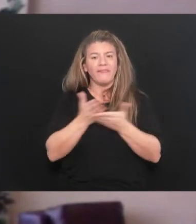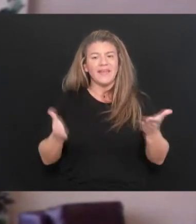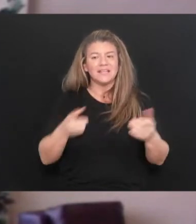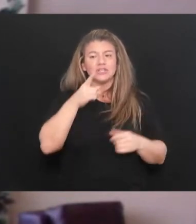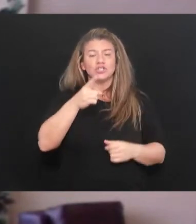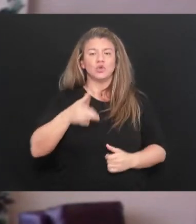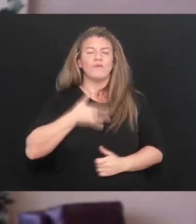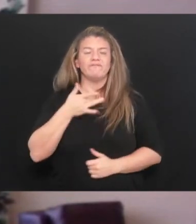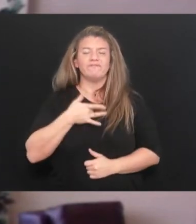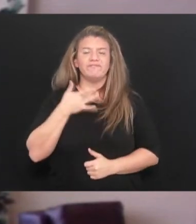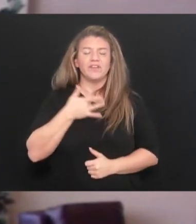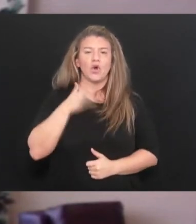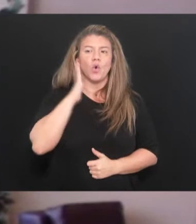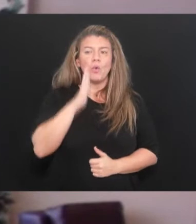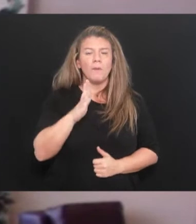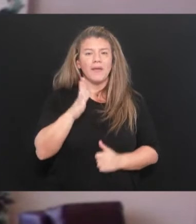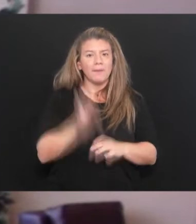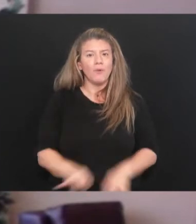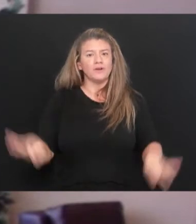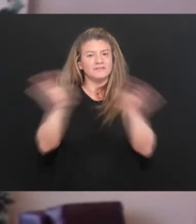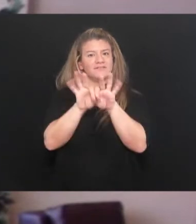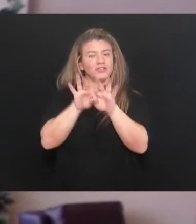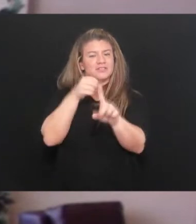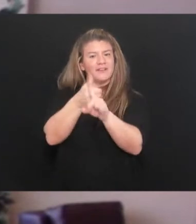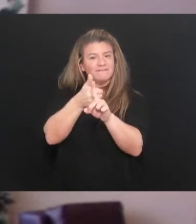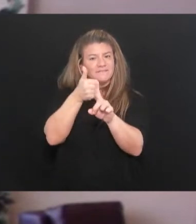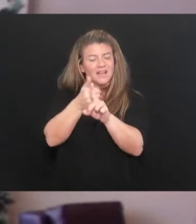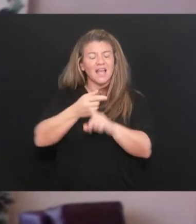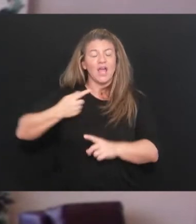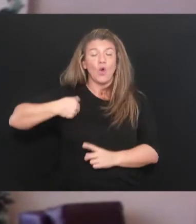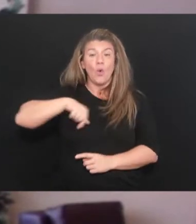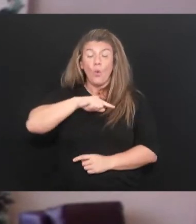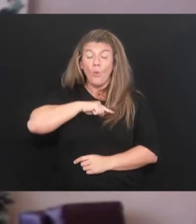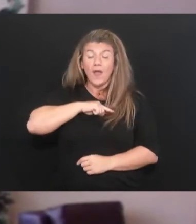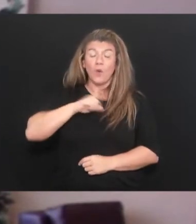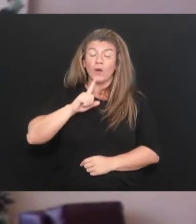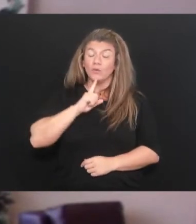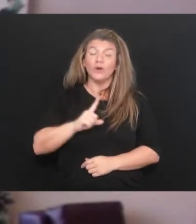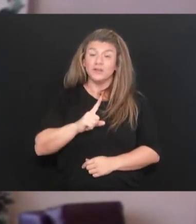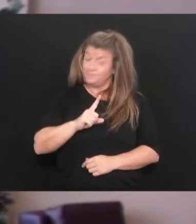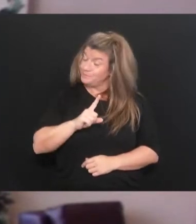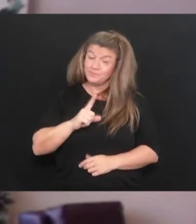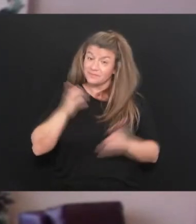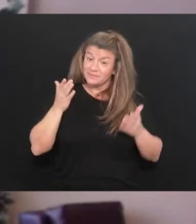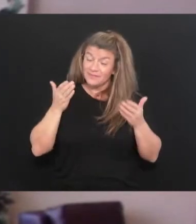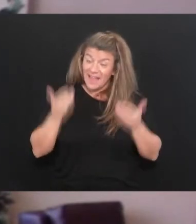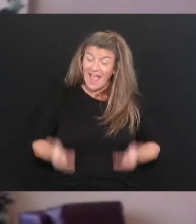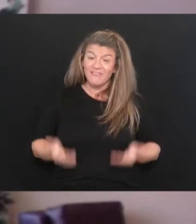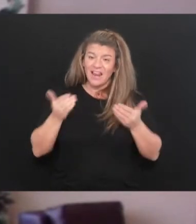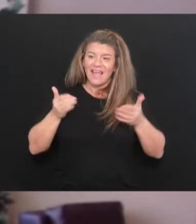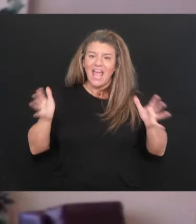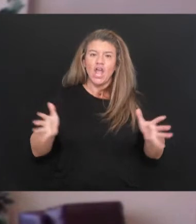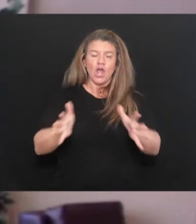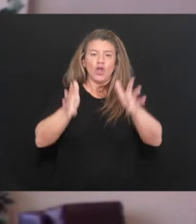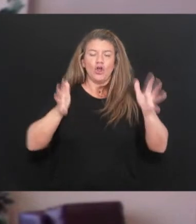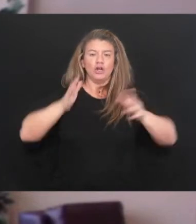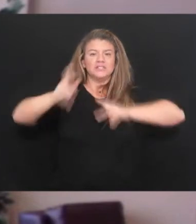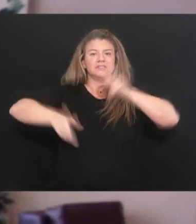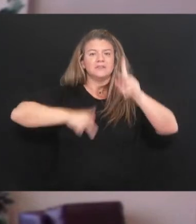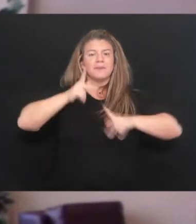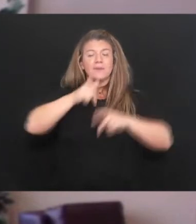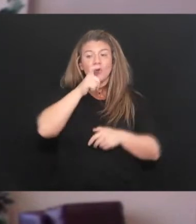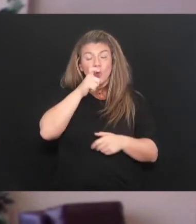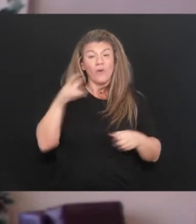would be, relevant for them. And we would heavily endorse people who are also